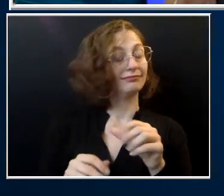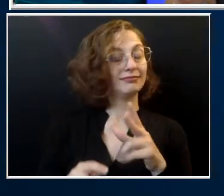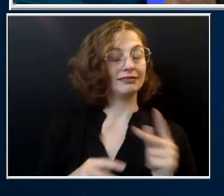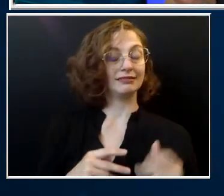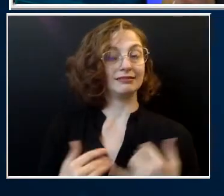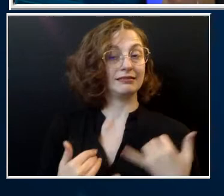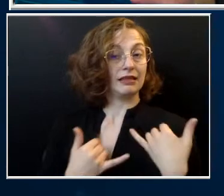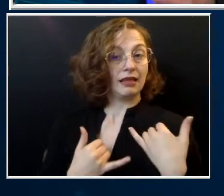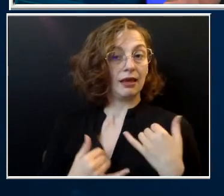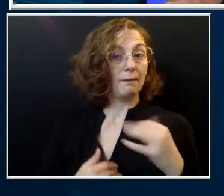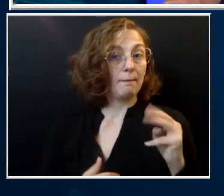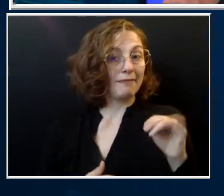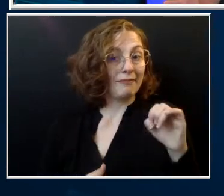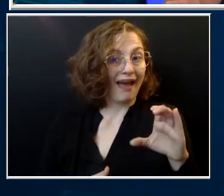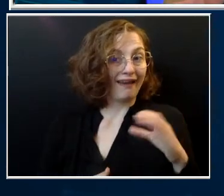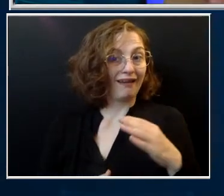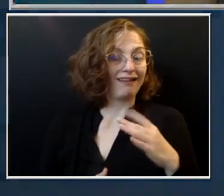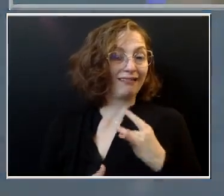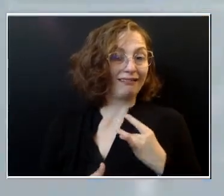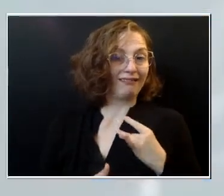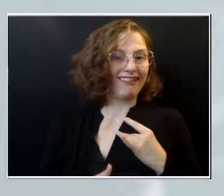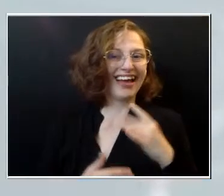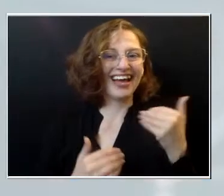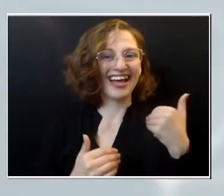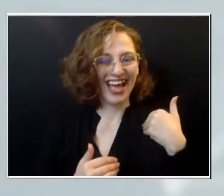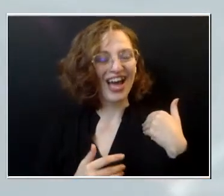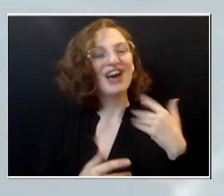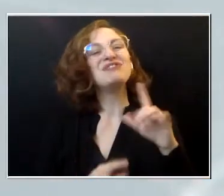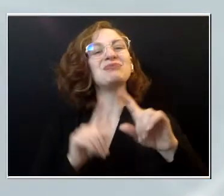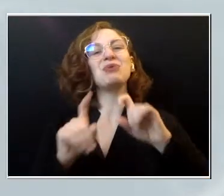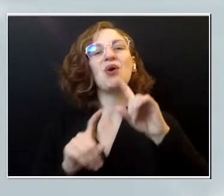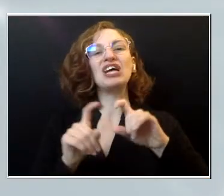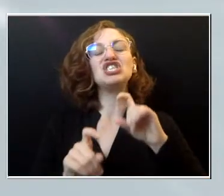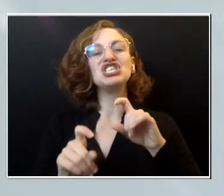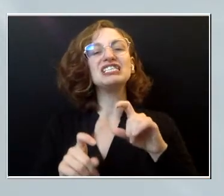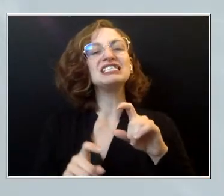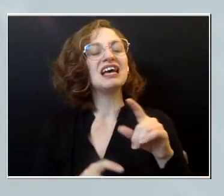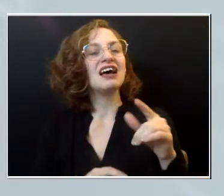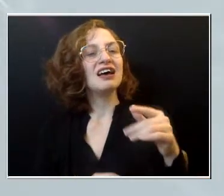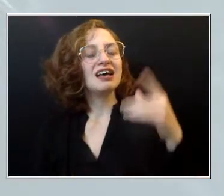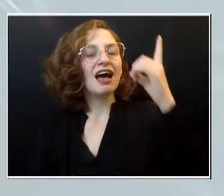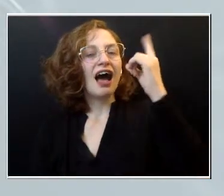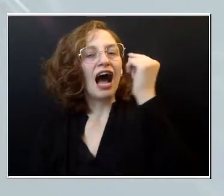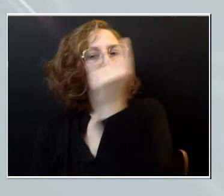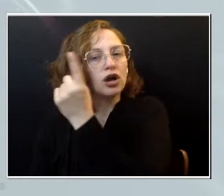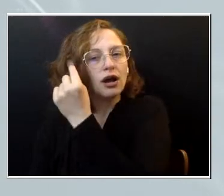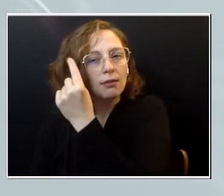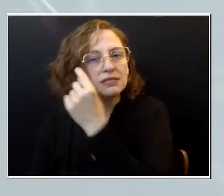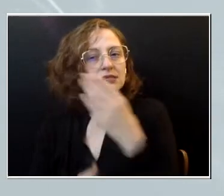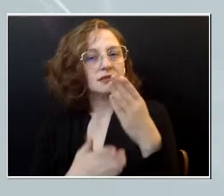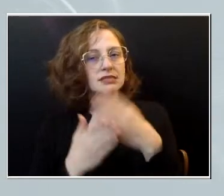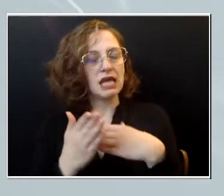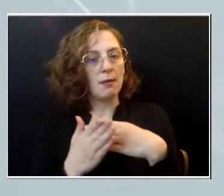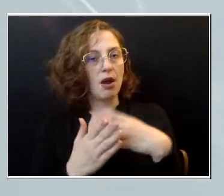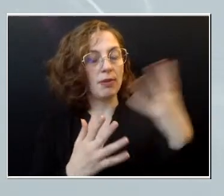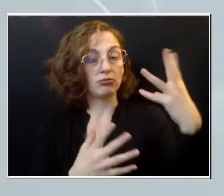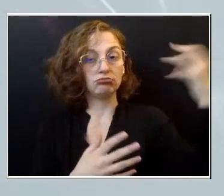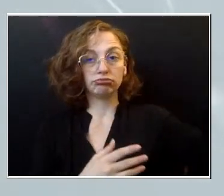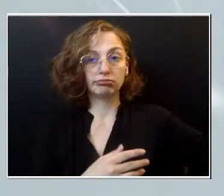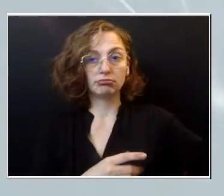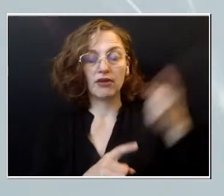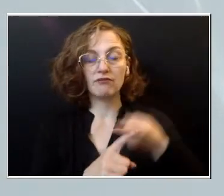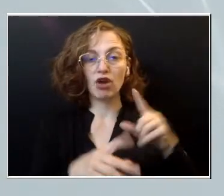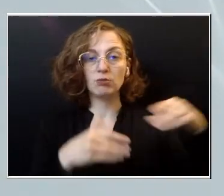stories about pulling some eye drops off shelves. Some of these stores are pulling them off the shelves after this FDA recall. This week, Walmart